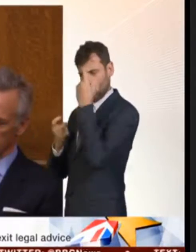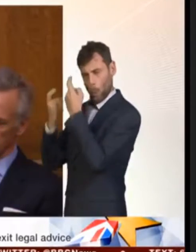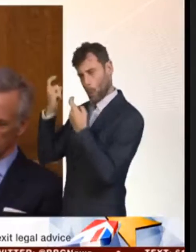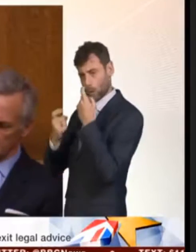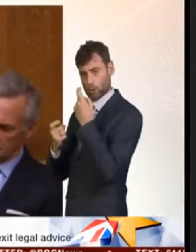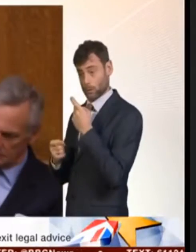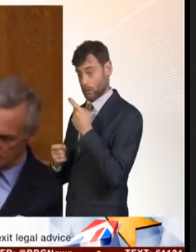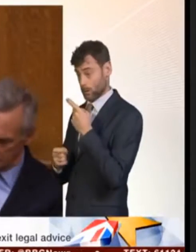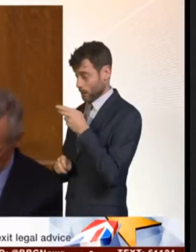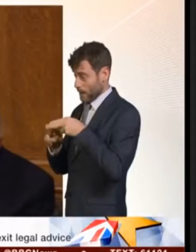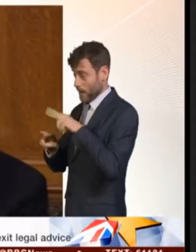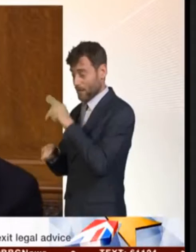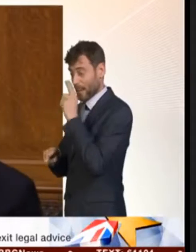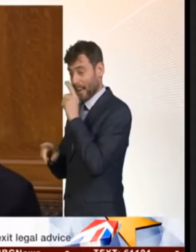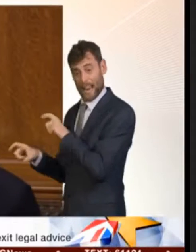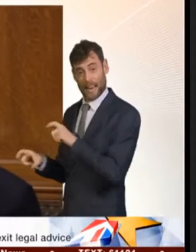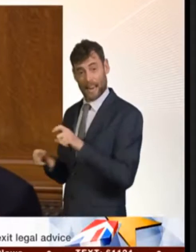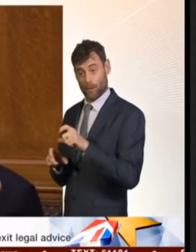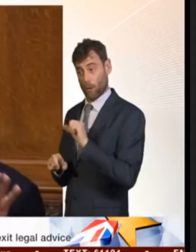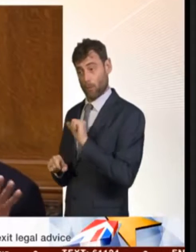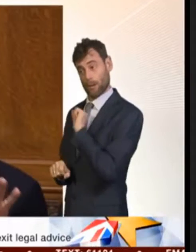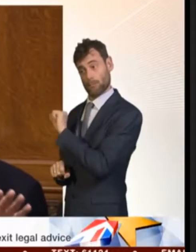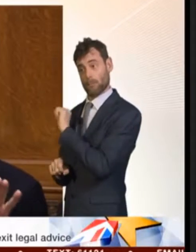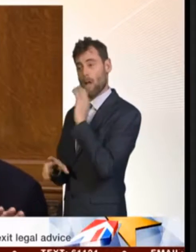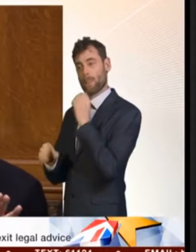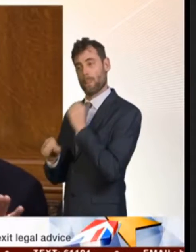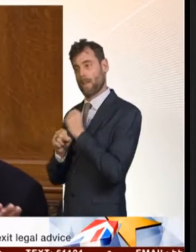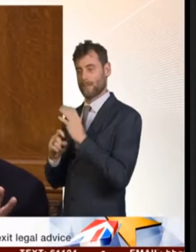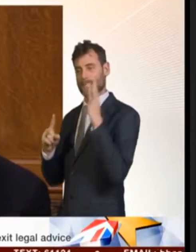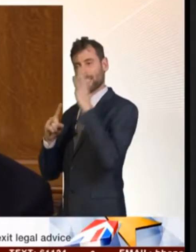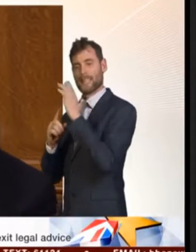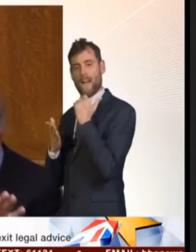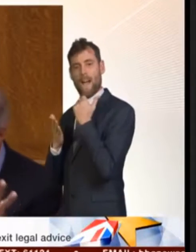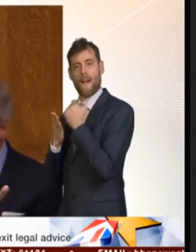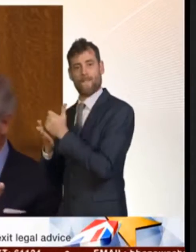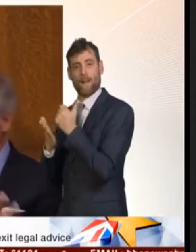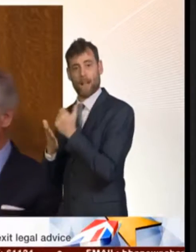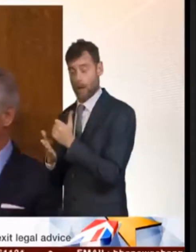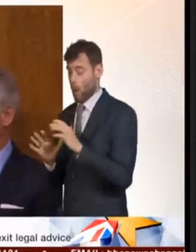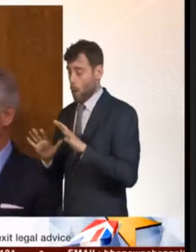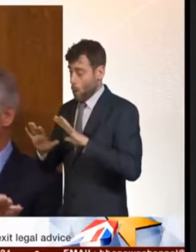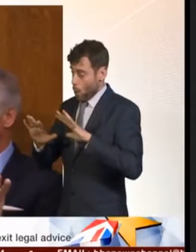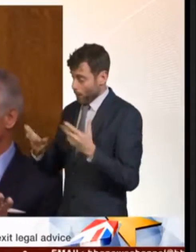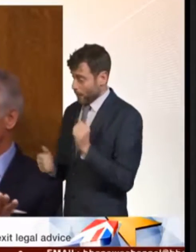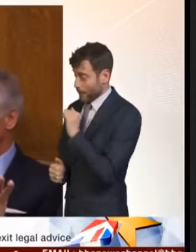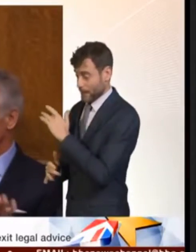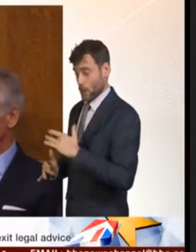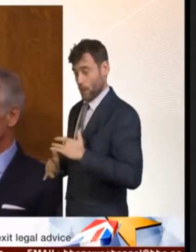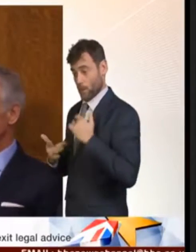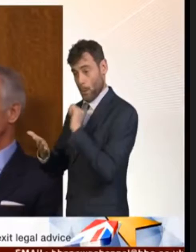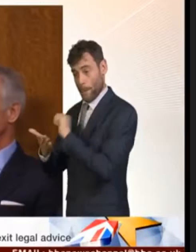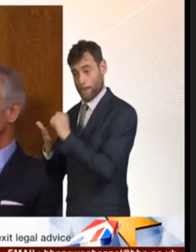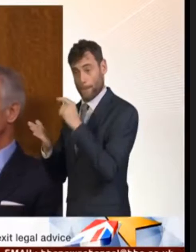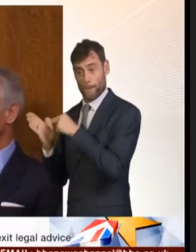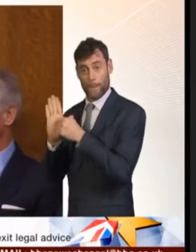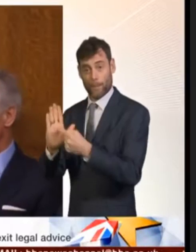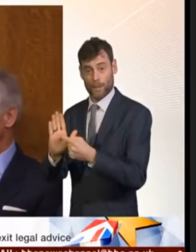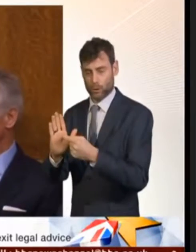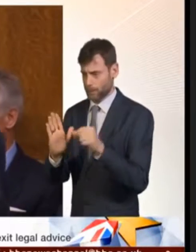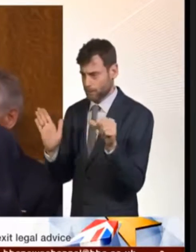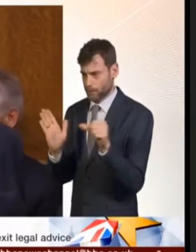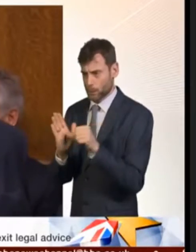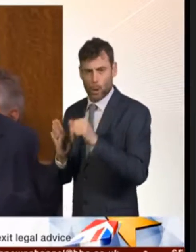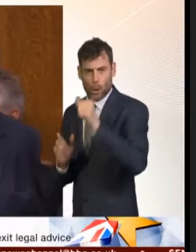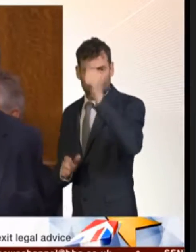adviser. That appears on page 190. Without full public disclosure of his opinion, it will be impossible to get to the